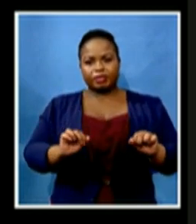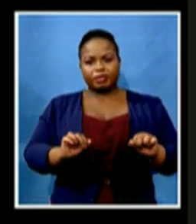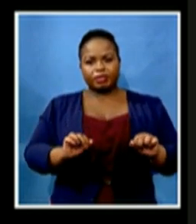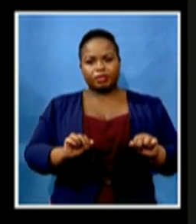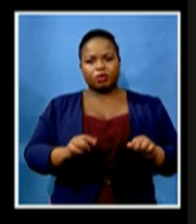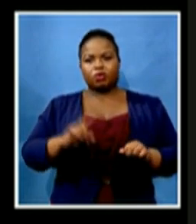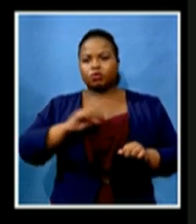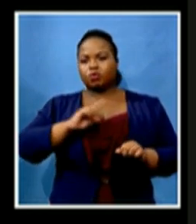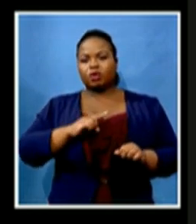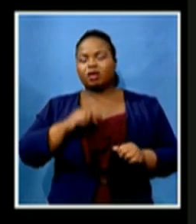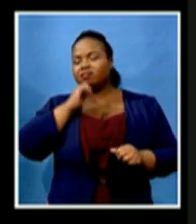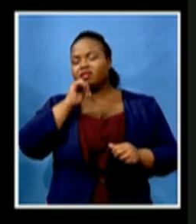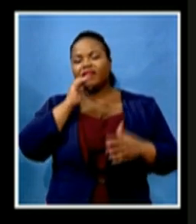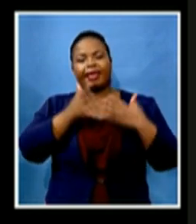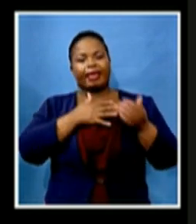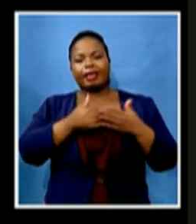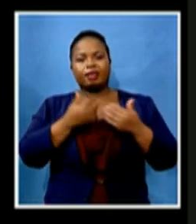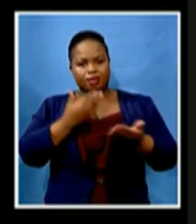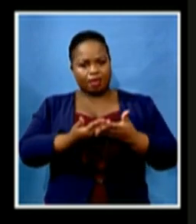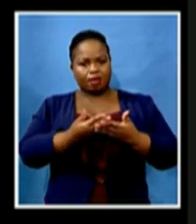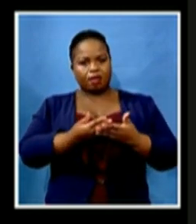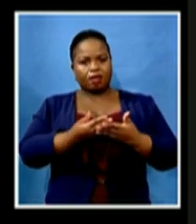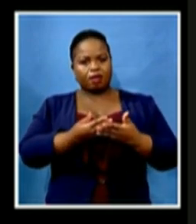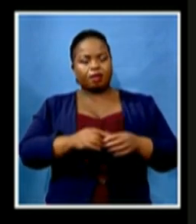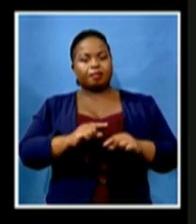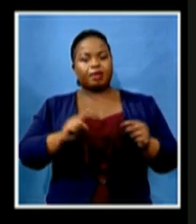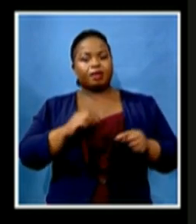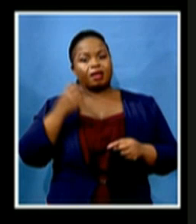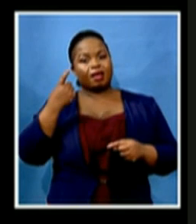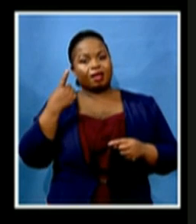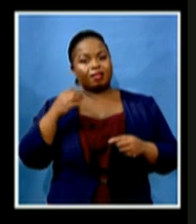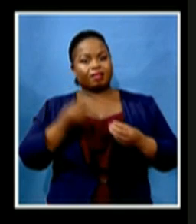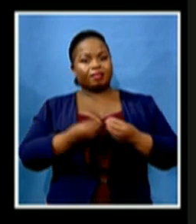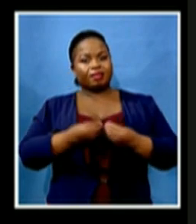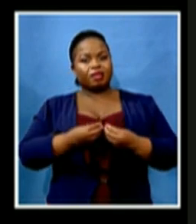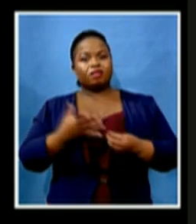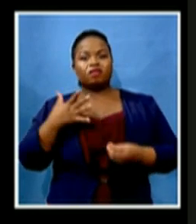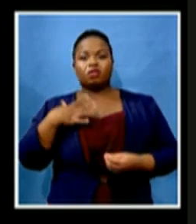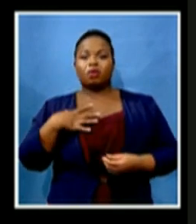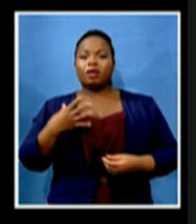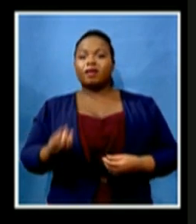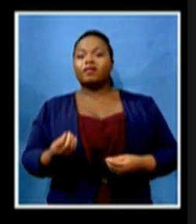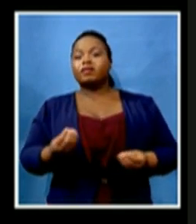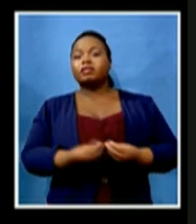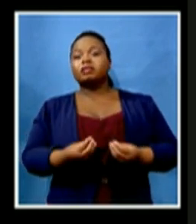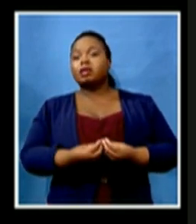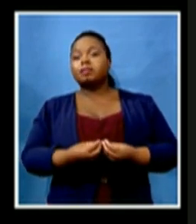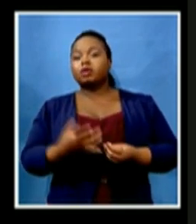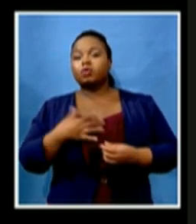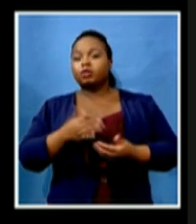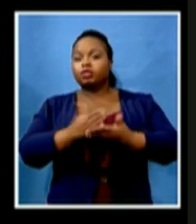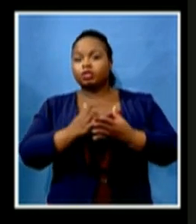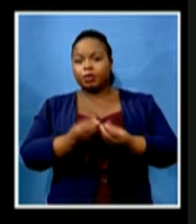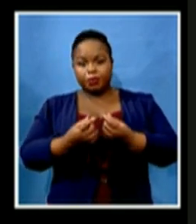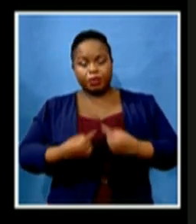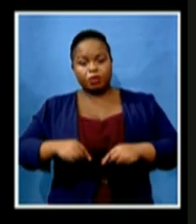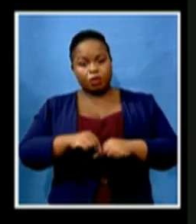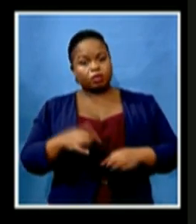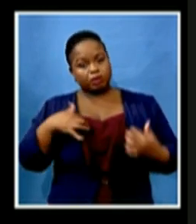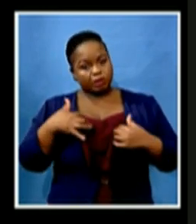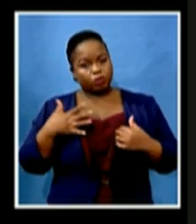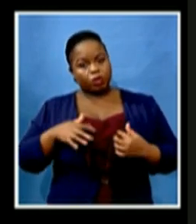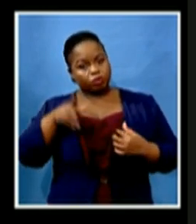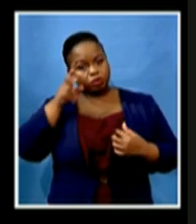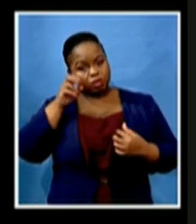certainly if you've got a model and you'd like to share it with us, we're very keen to hear about it so that we can see how we take account